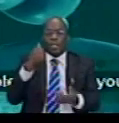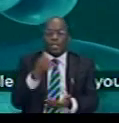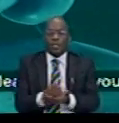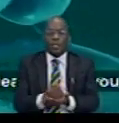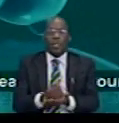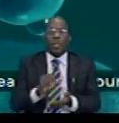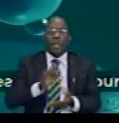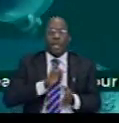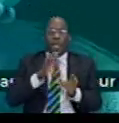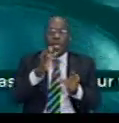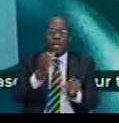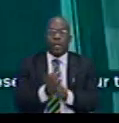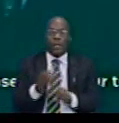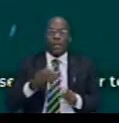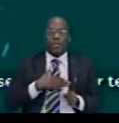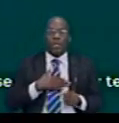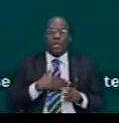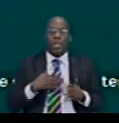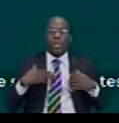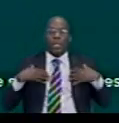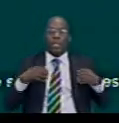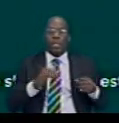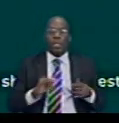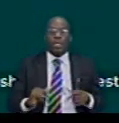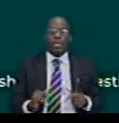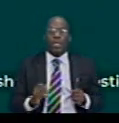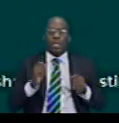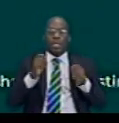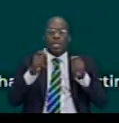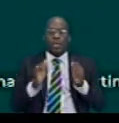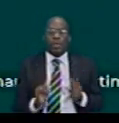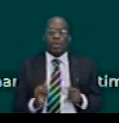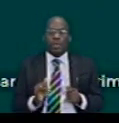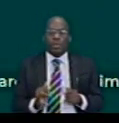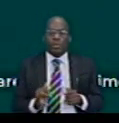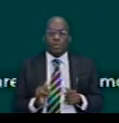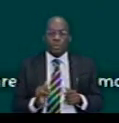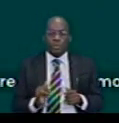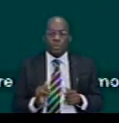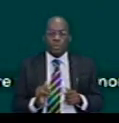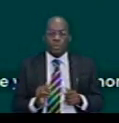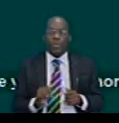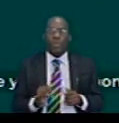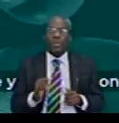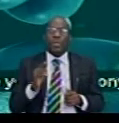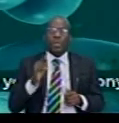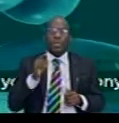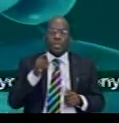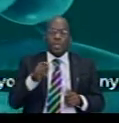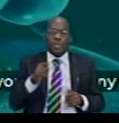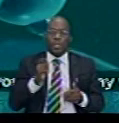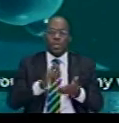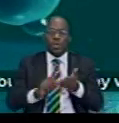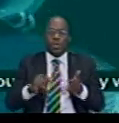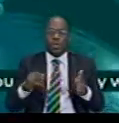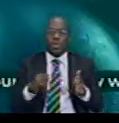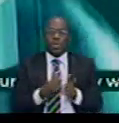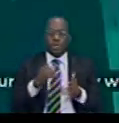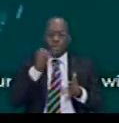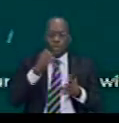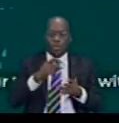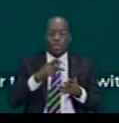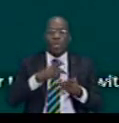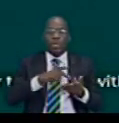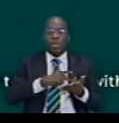my healing instantaneously." Sonny Oye wrote, "It is pure miracle because